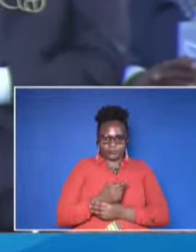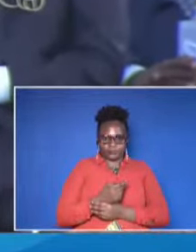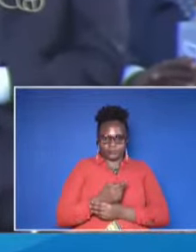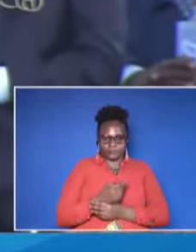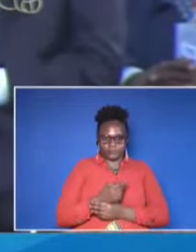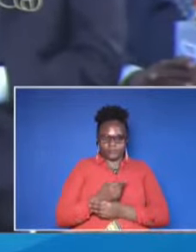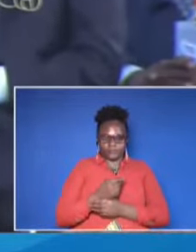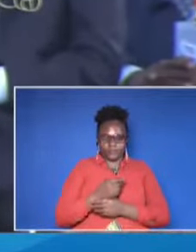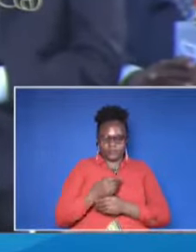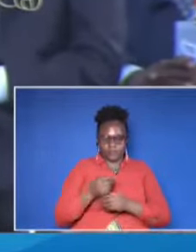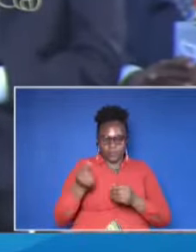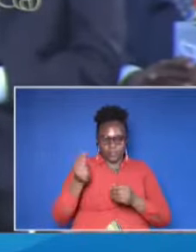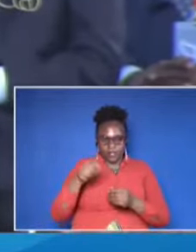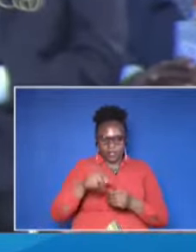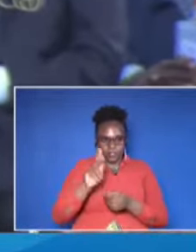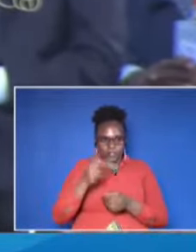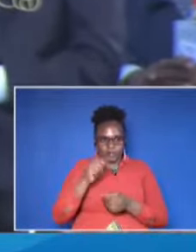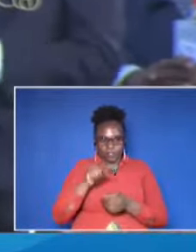K